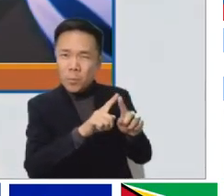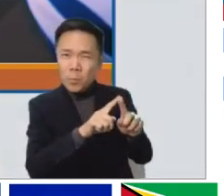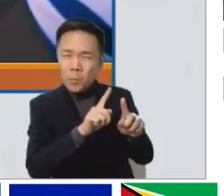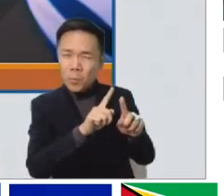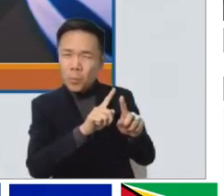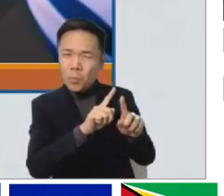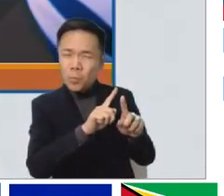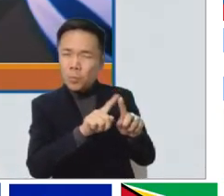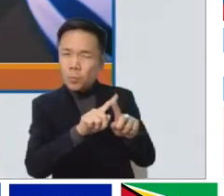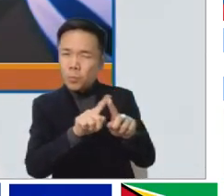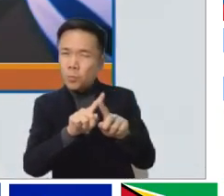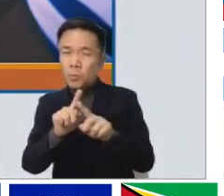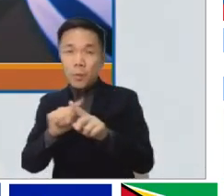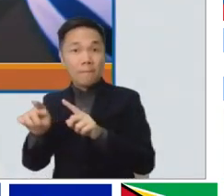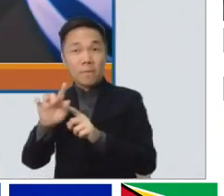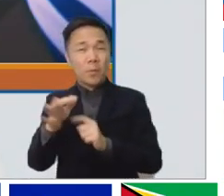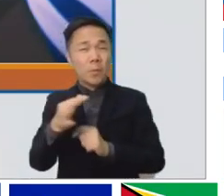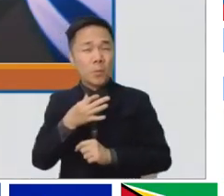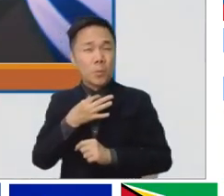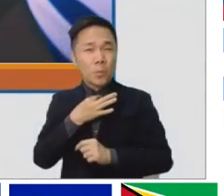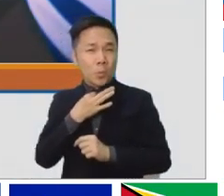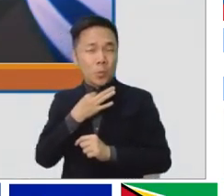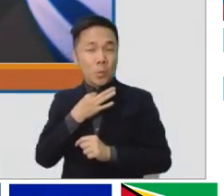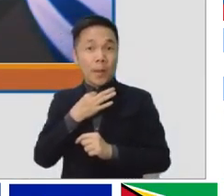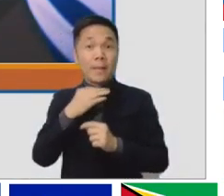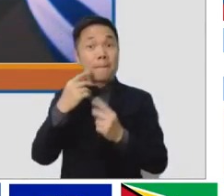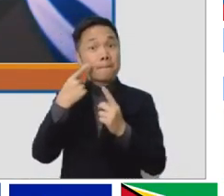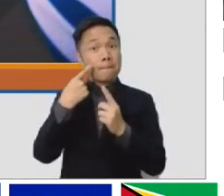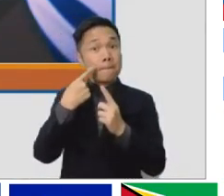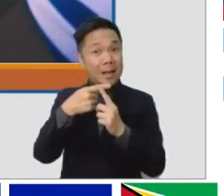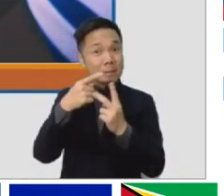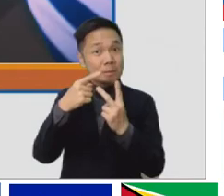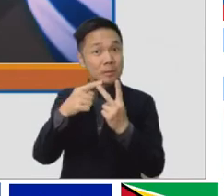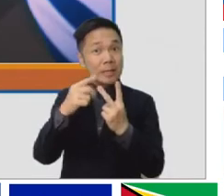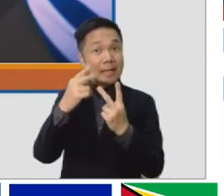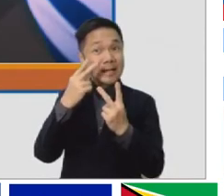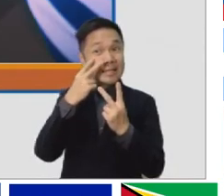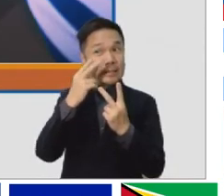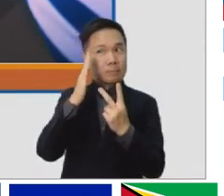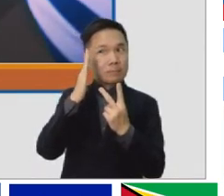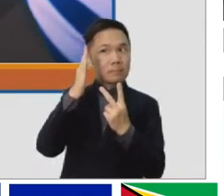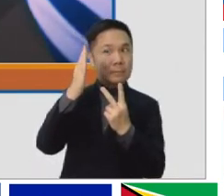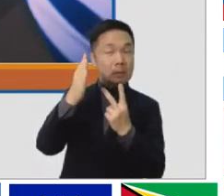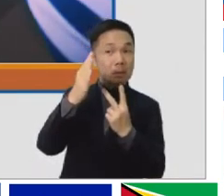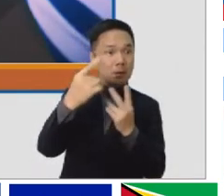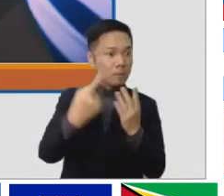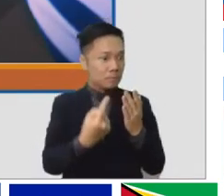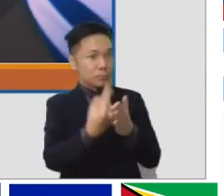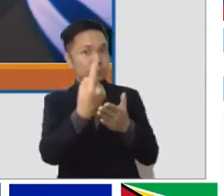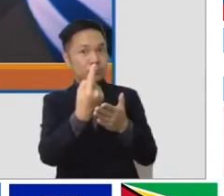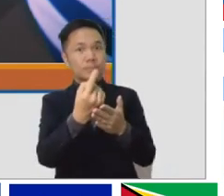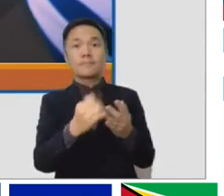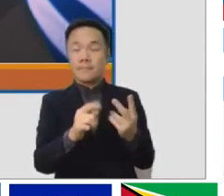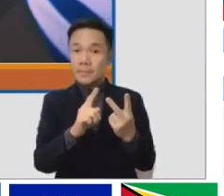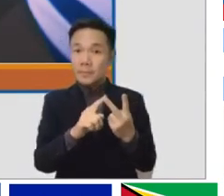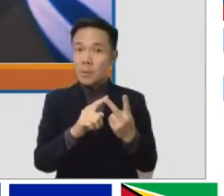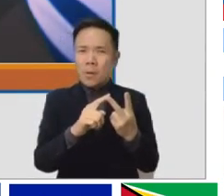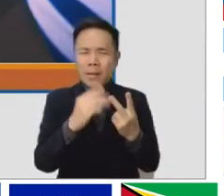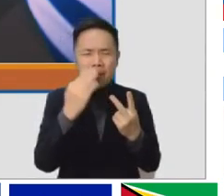And also we are into forecasting. We're into looking to see what will be the outcome of